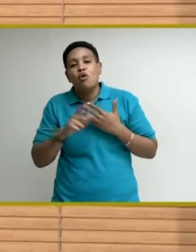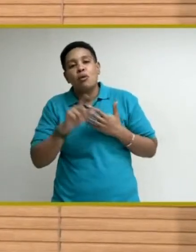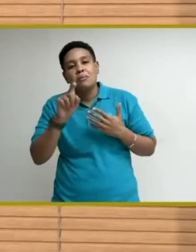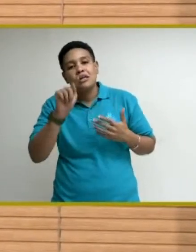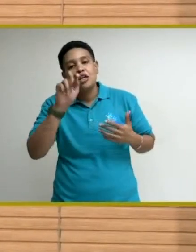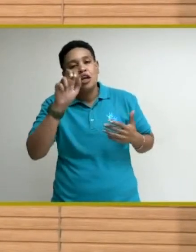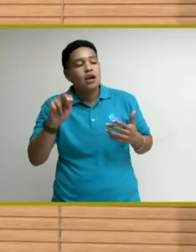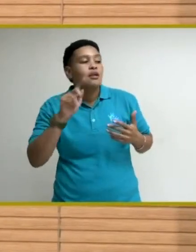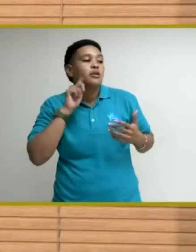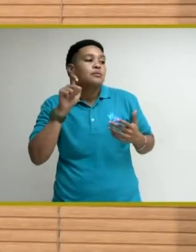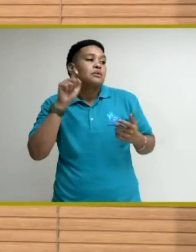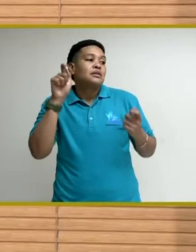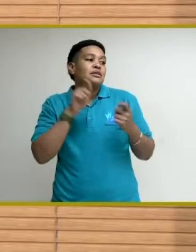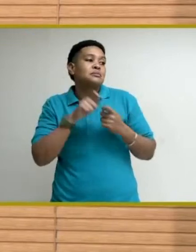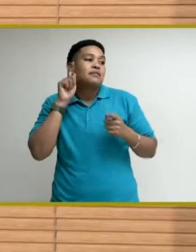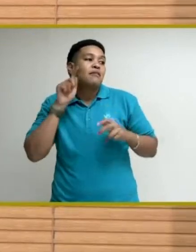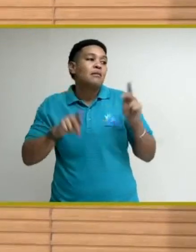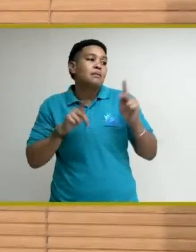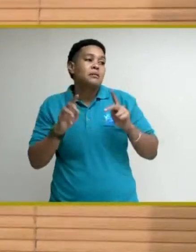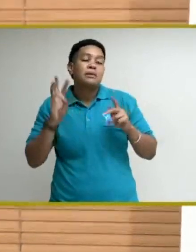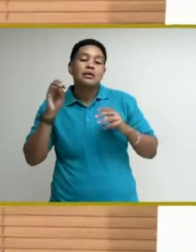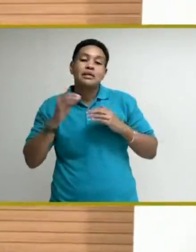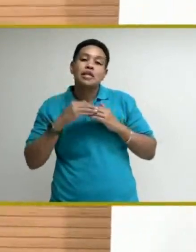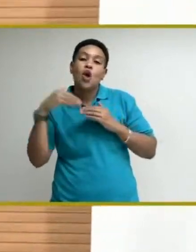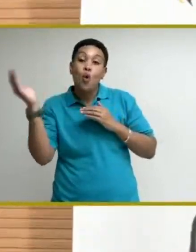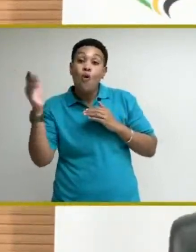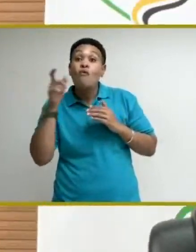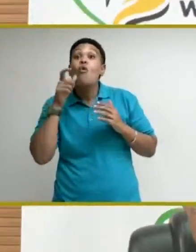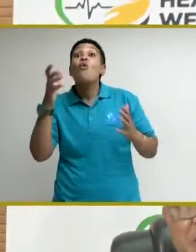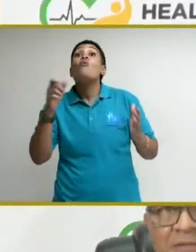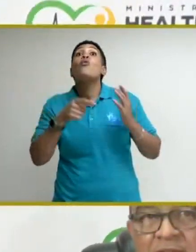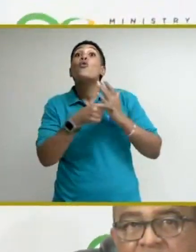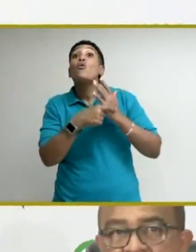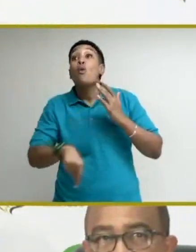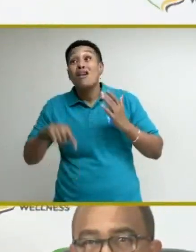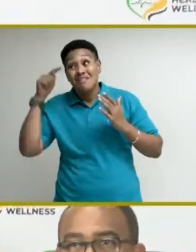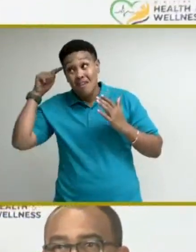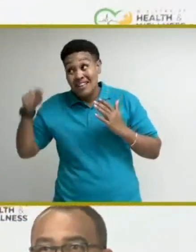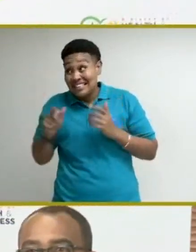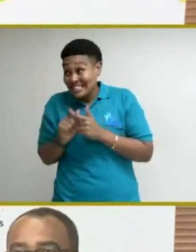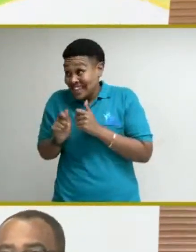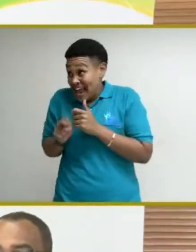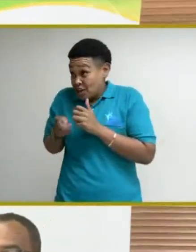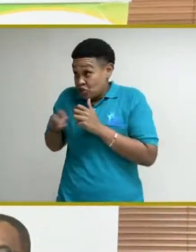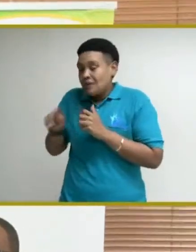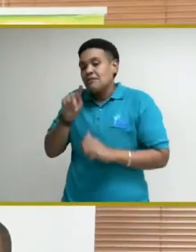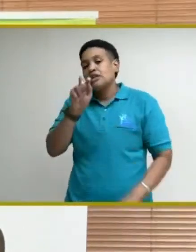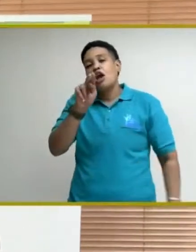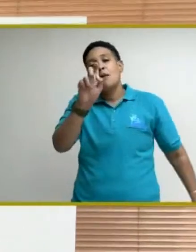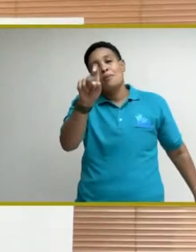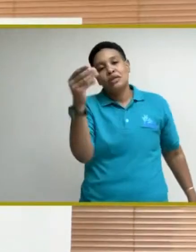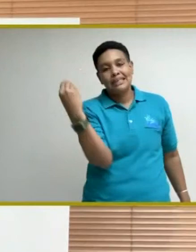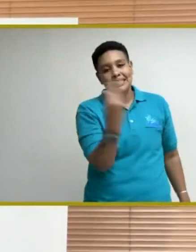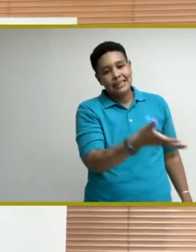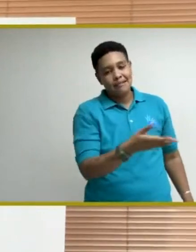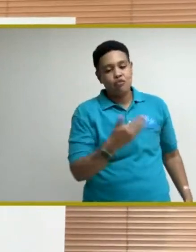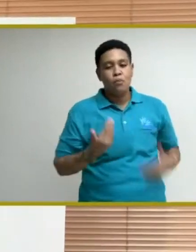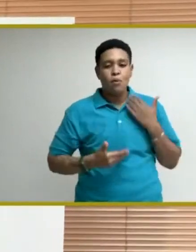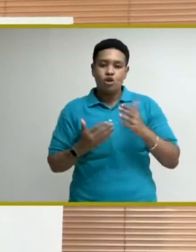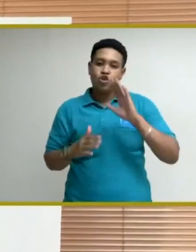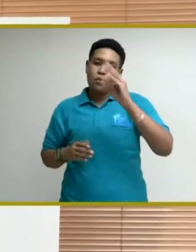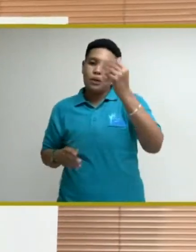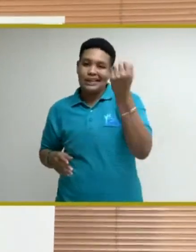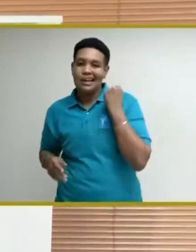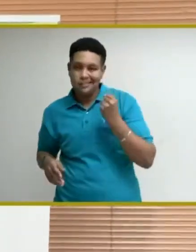should make it specific then that for persons 60 years and over who would qualify for this cash transfer, your TRN is necessary to process